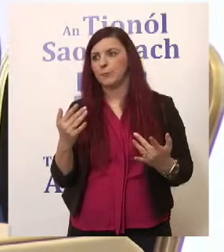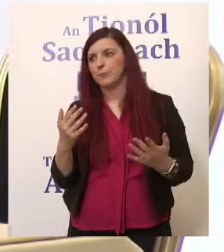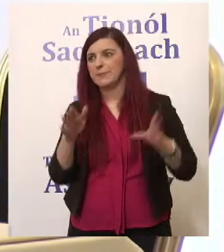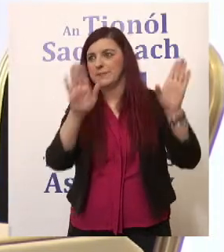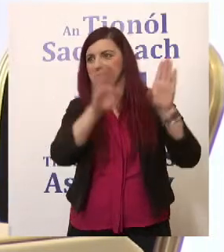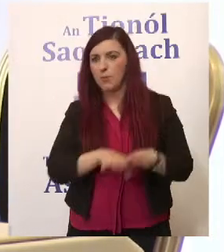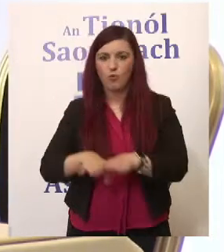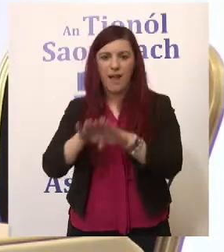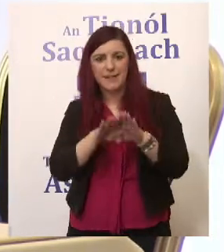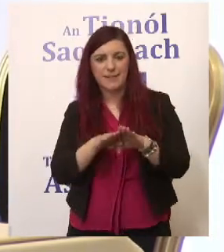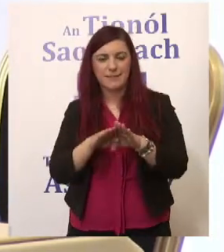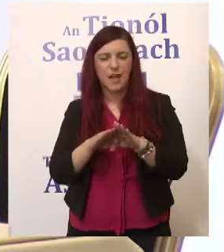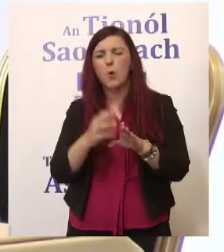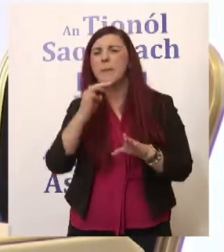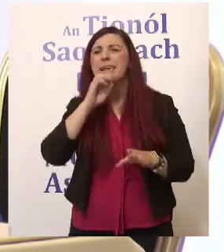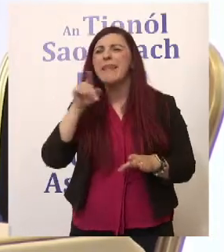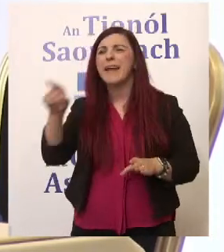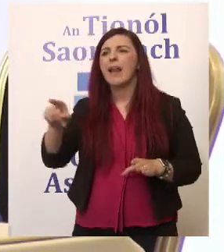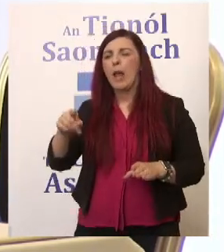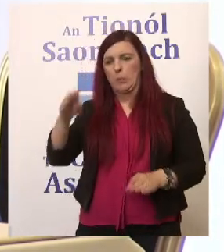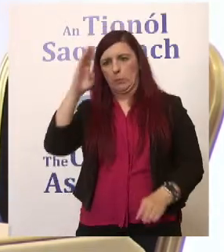democratic support. Yeah.